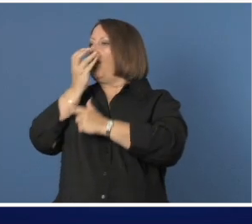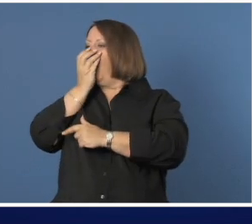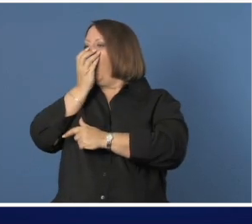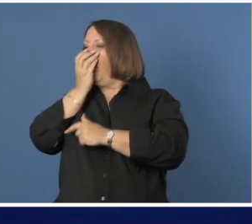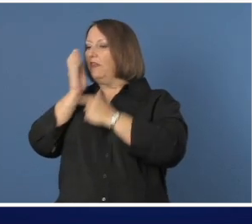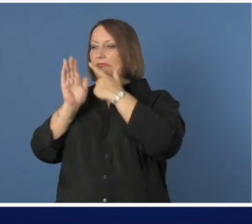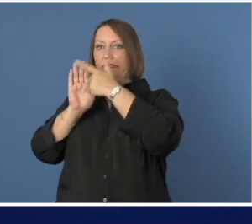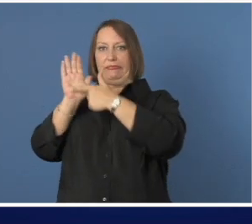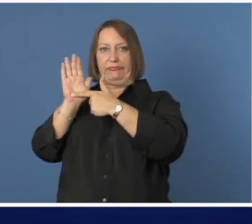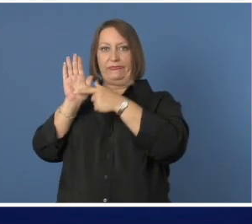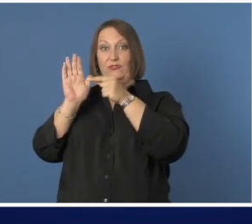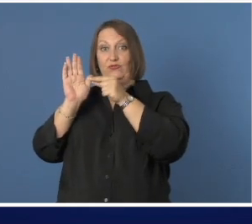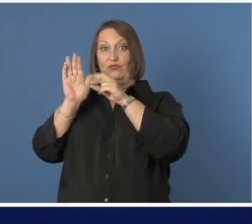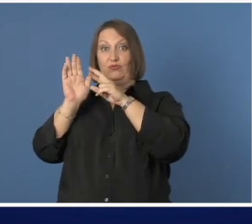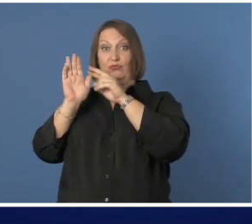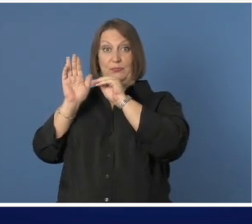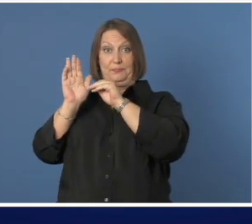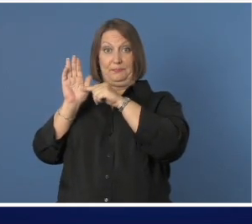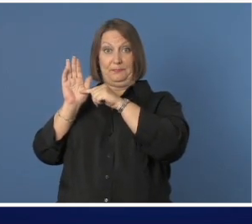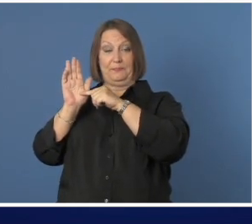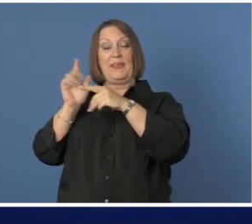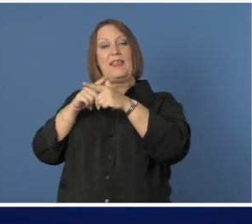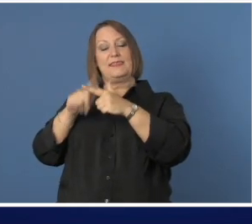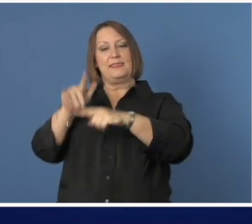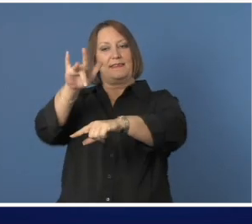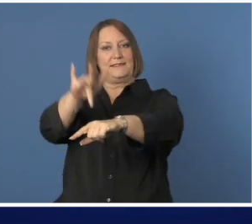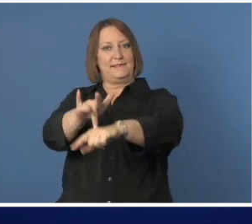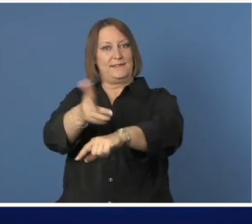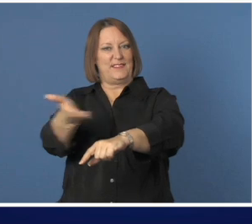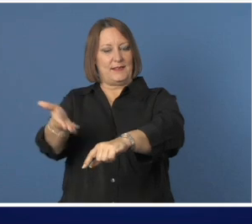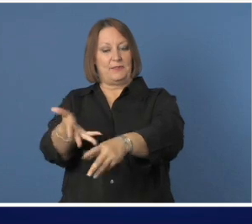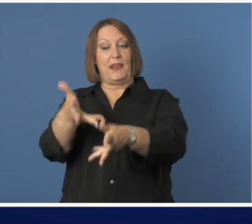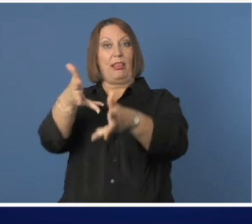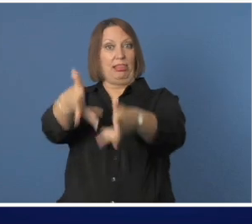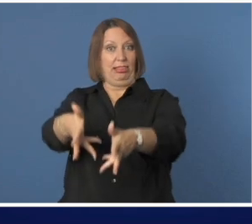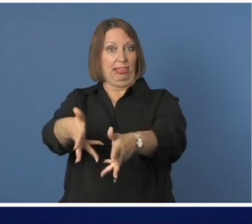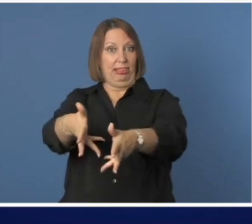his or or her eyes nose or mouth